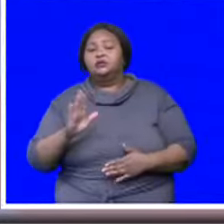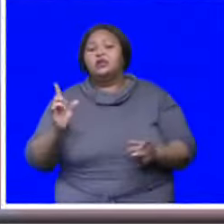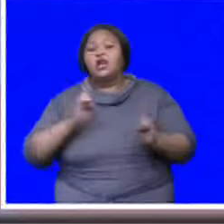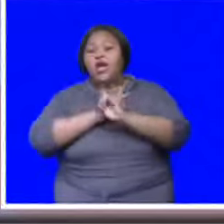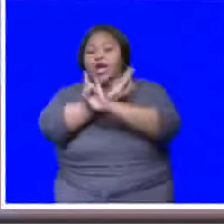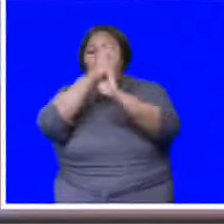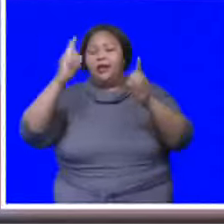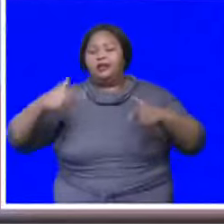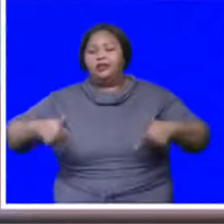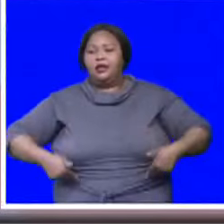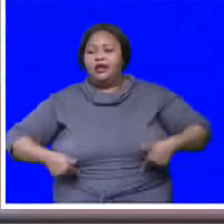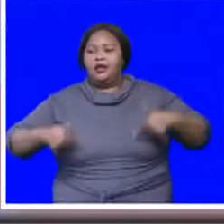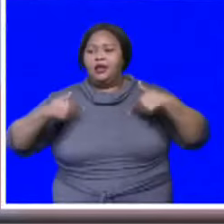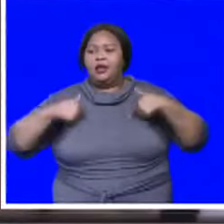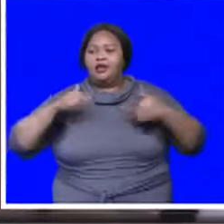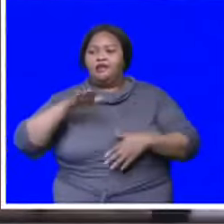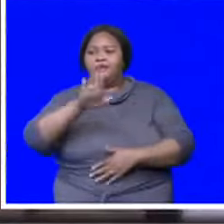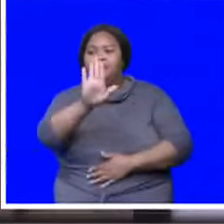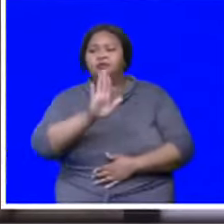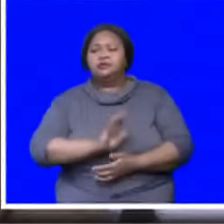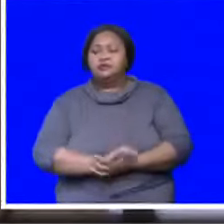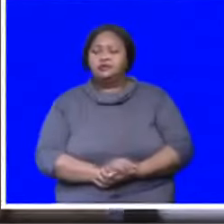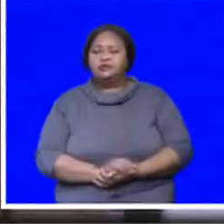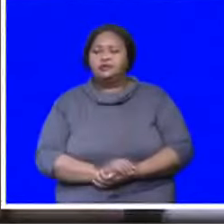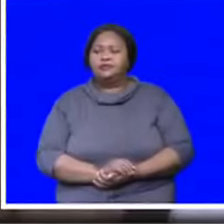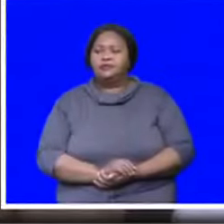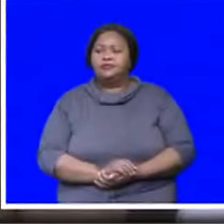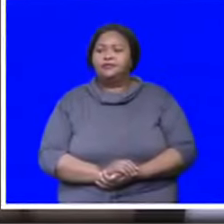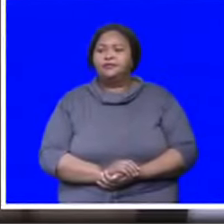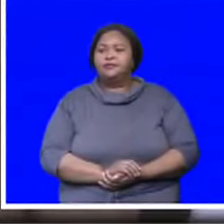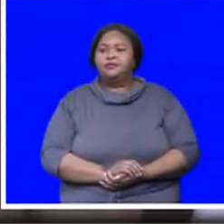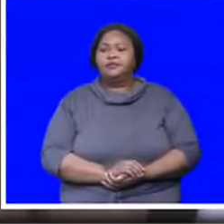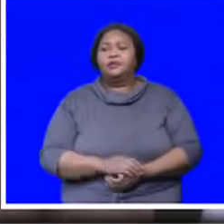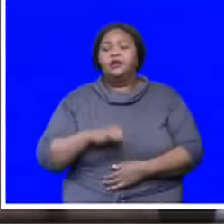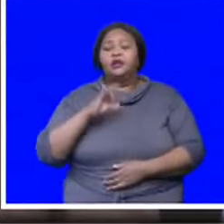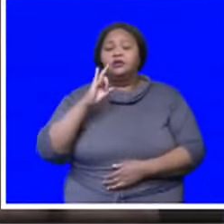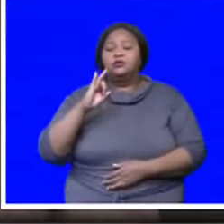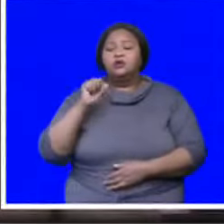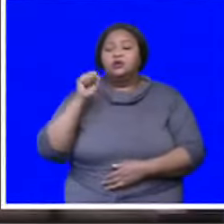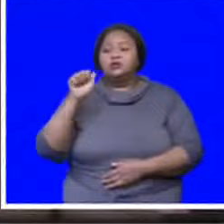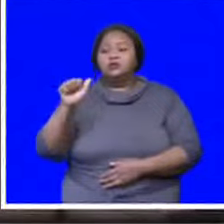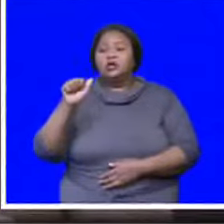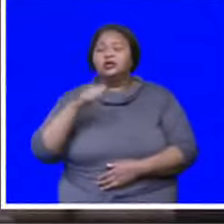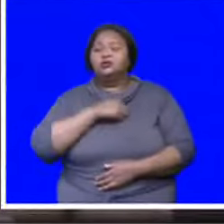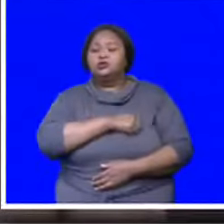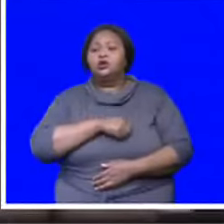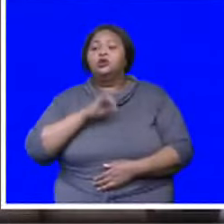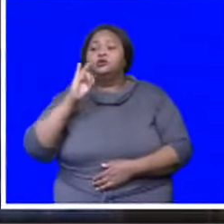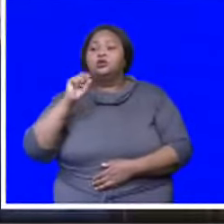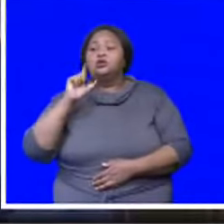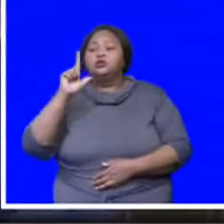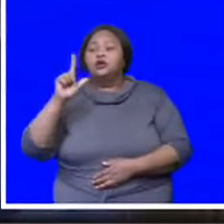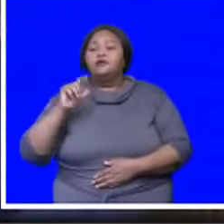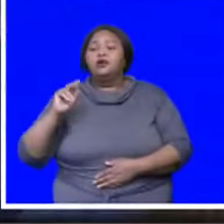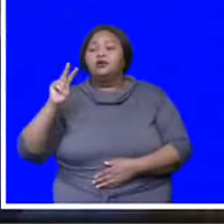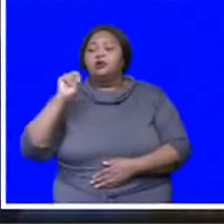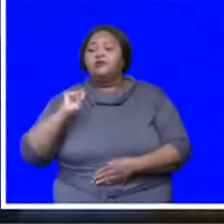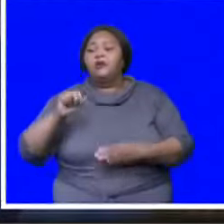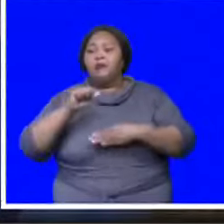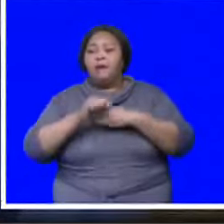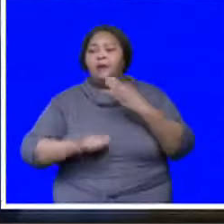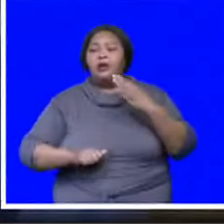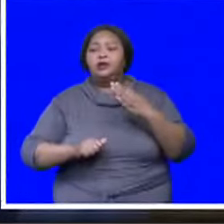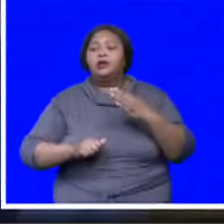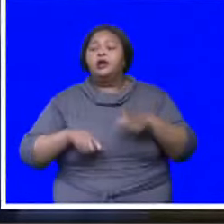mission statement as a federation. The event will take place on the 27th of November and will be divided into 21 kilometers,